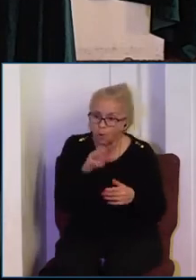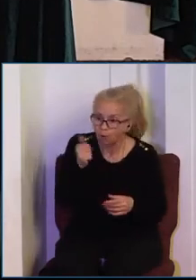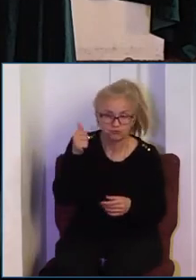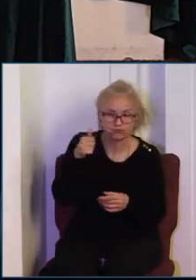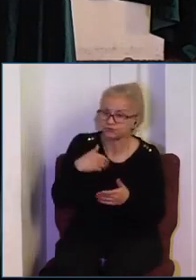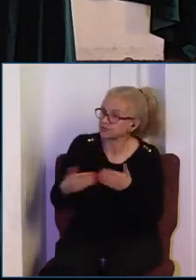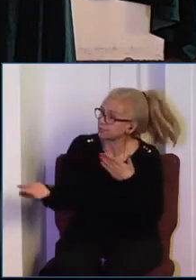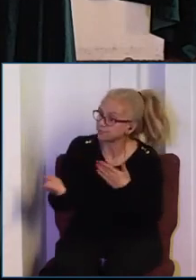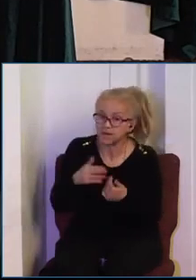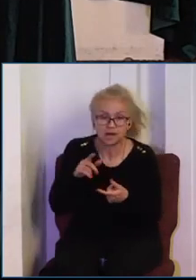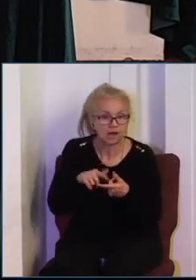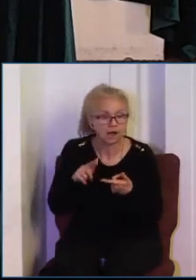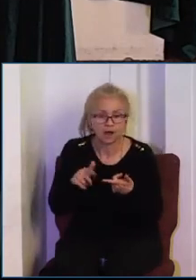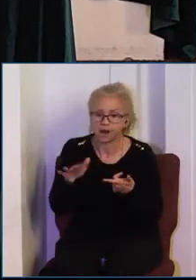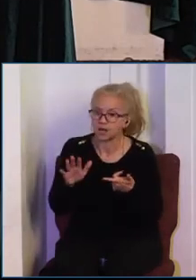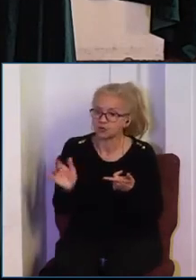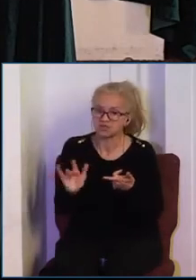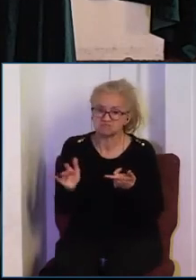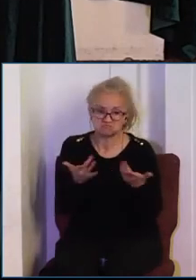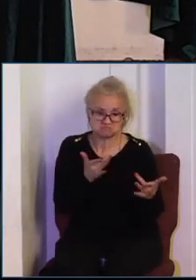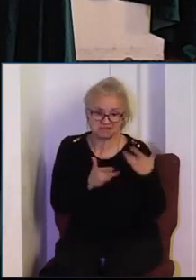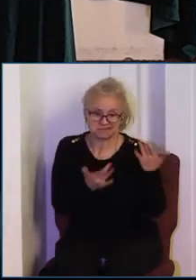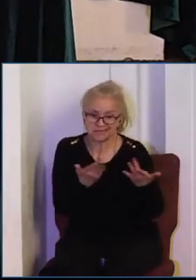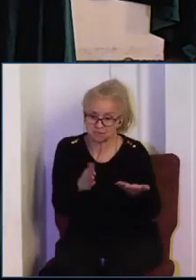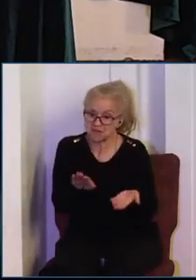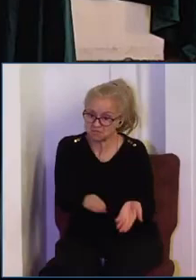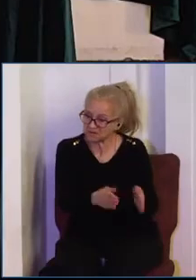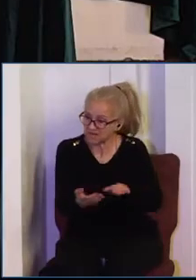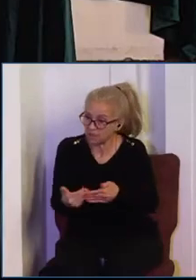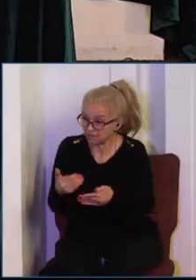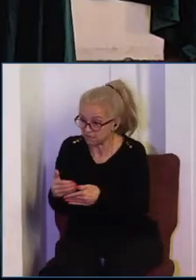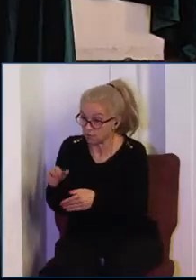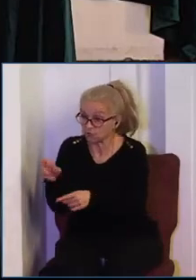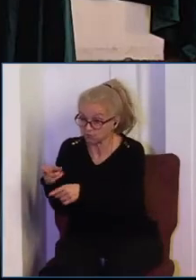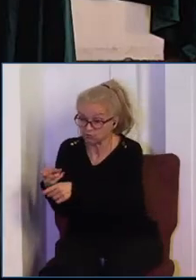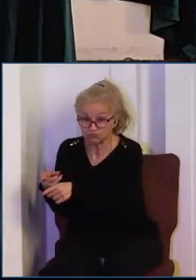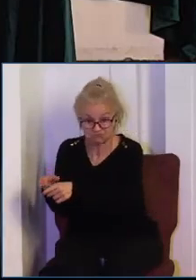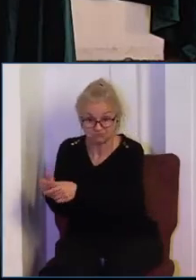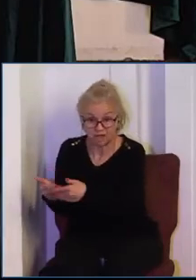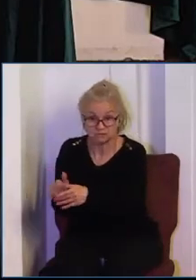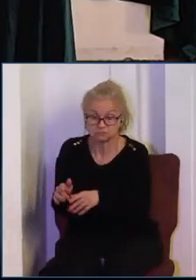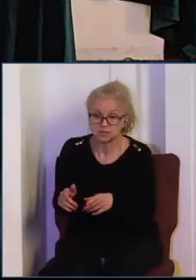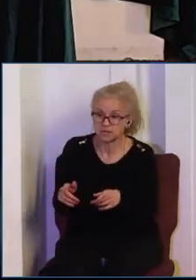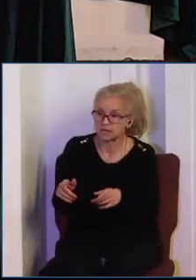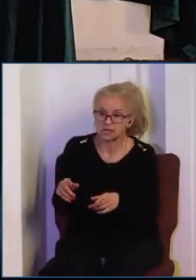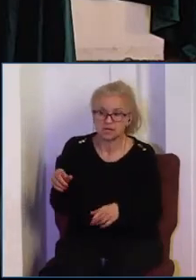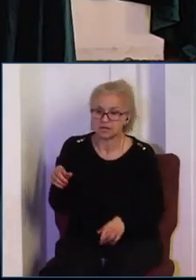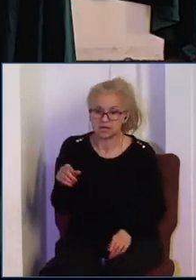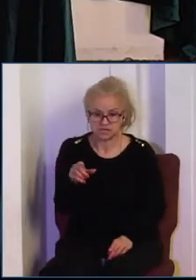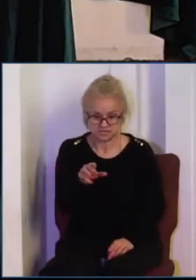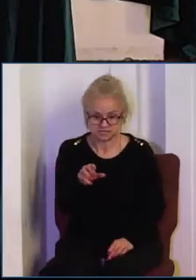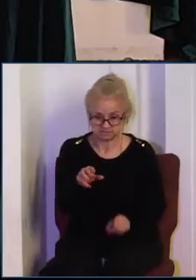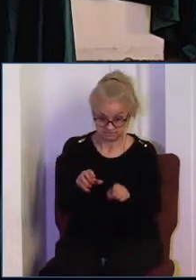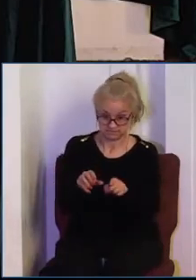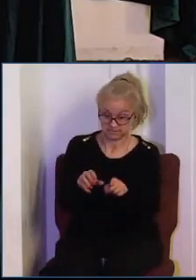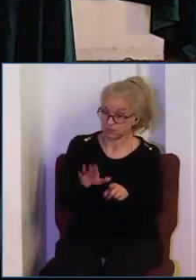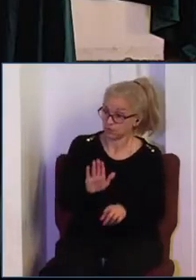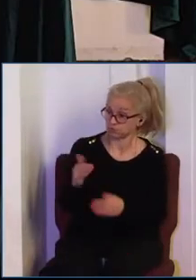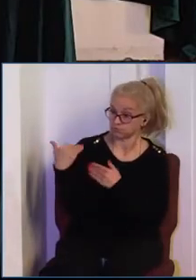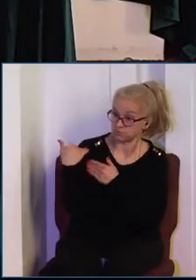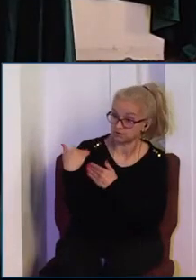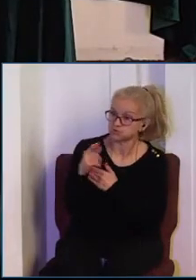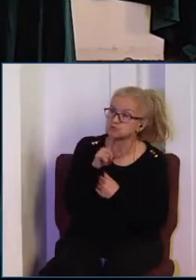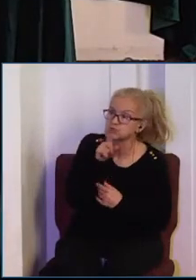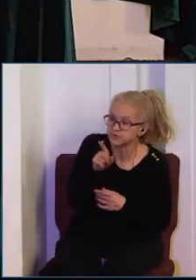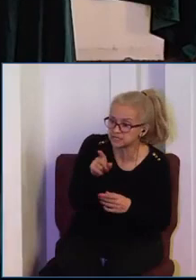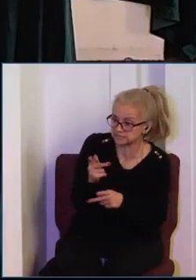even though it was likely she was going to pass away before Ruth did, Naomi took it upon herself to really